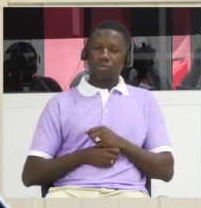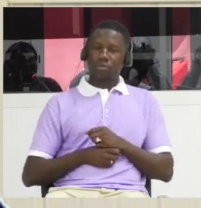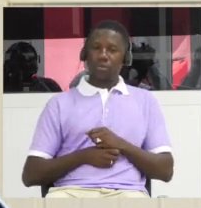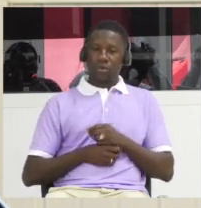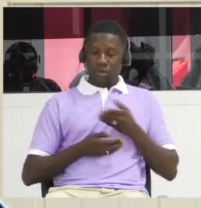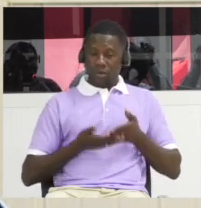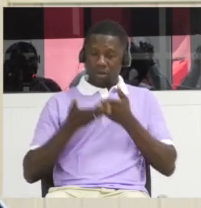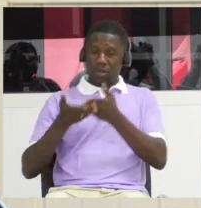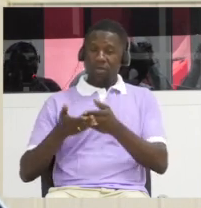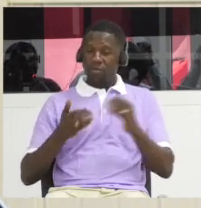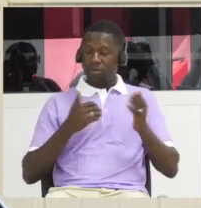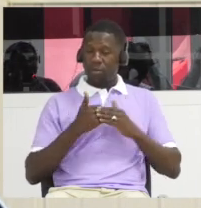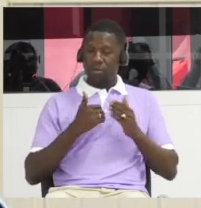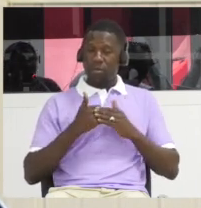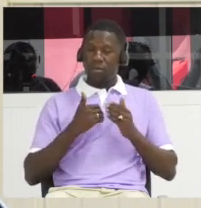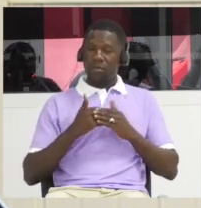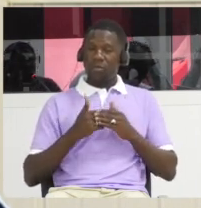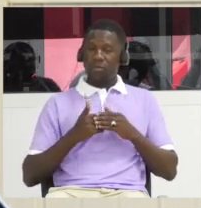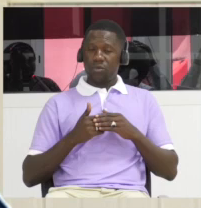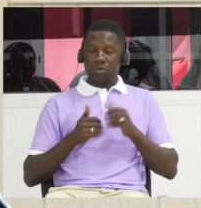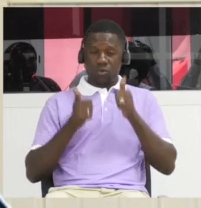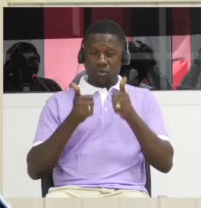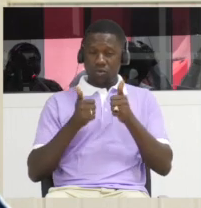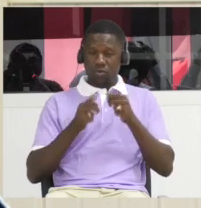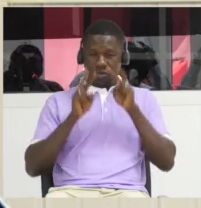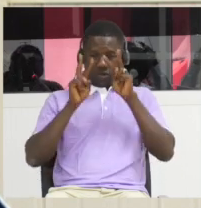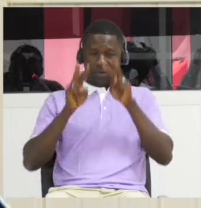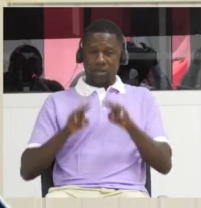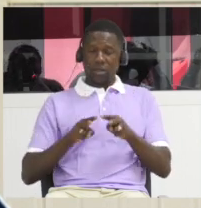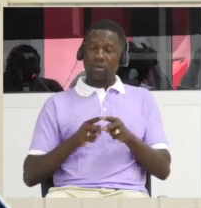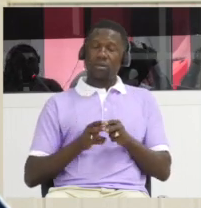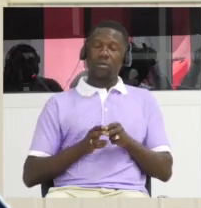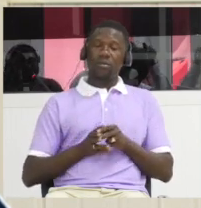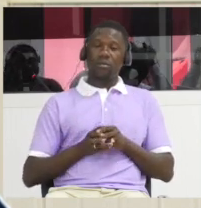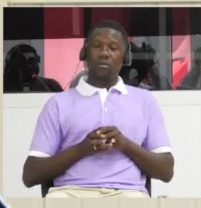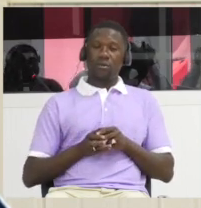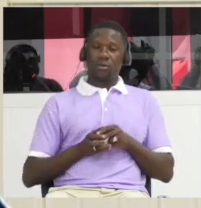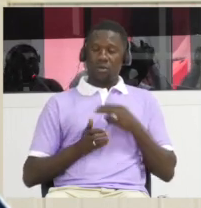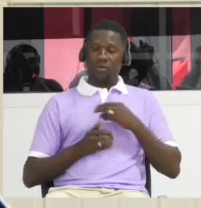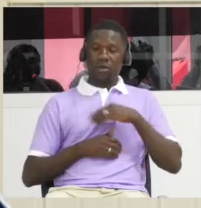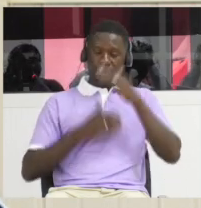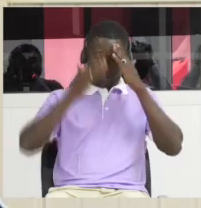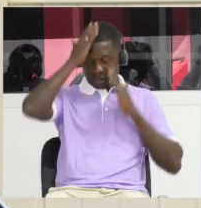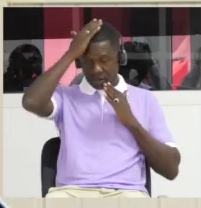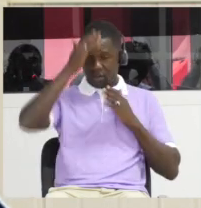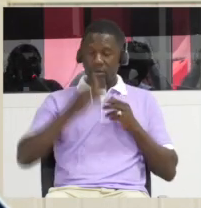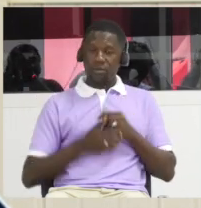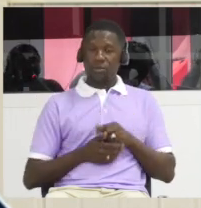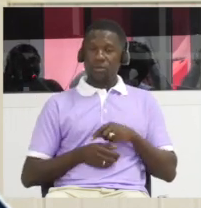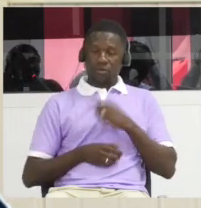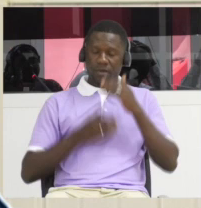provide more effective oversight of the military, of the